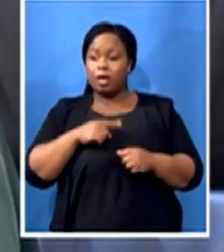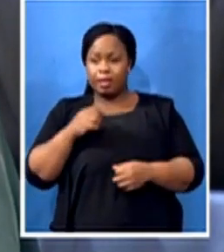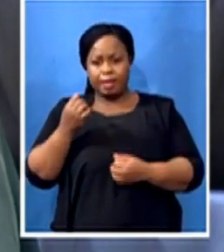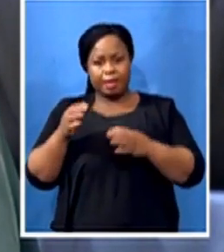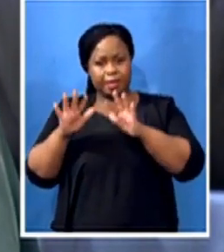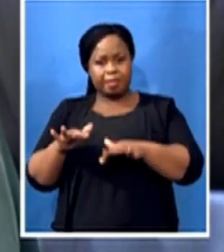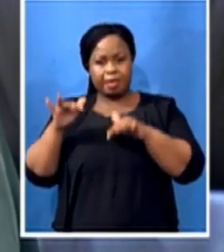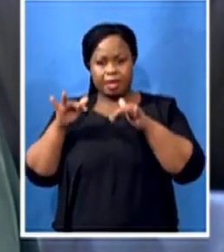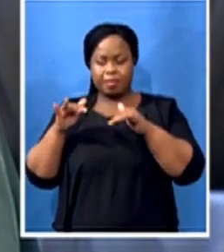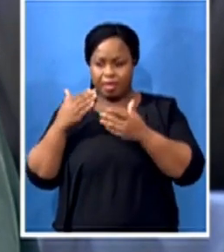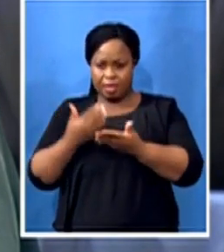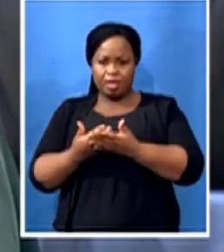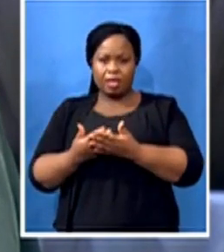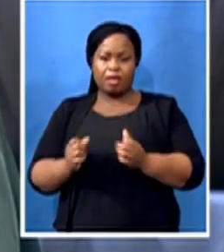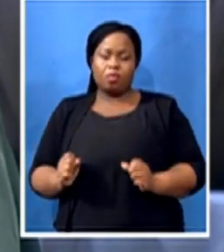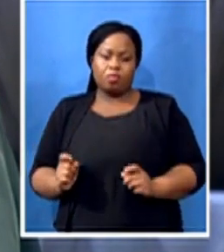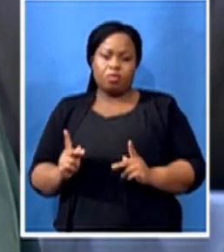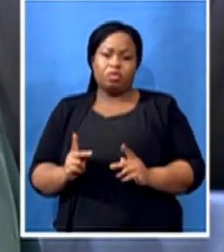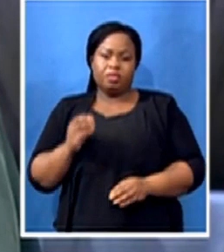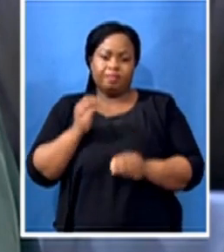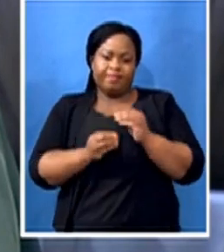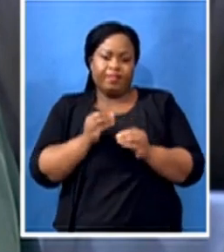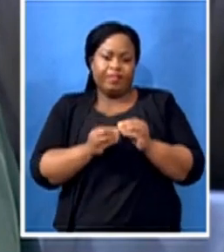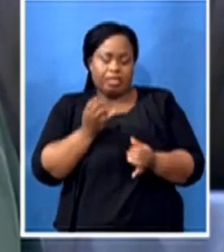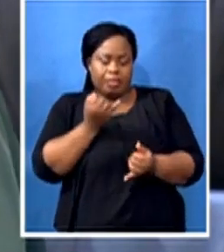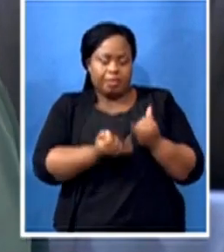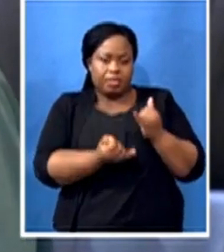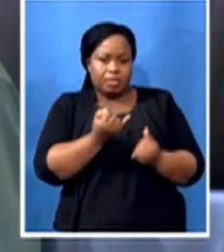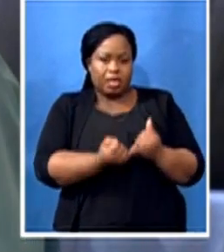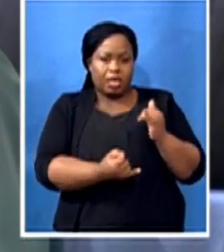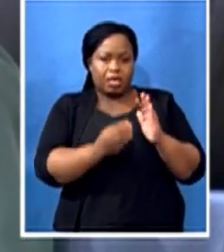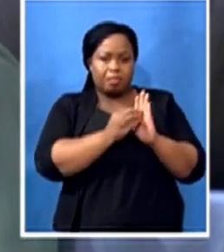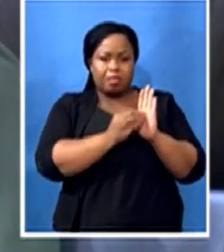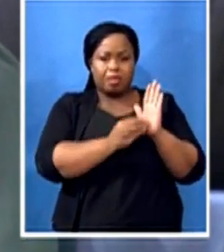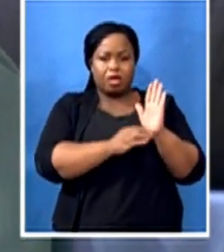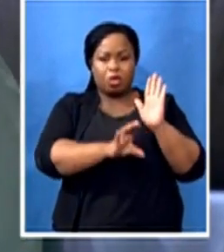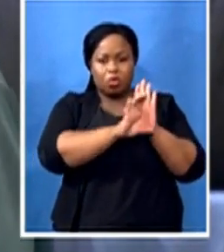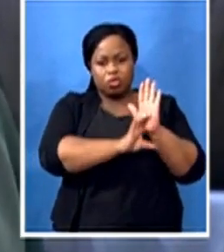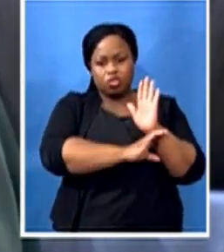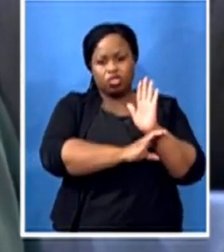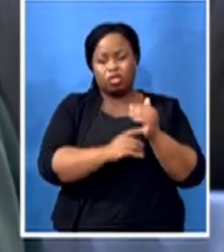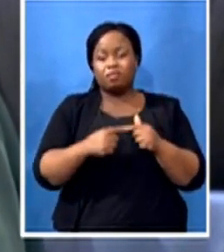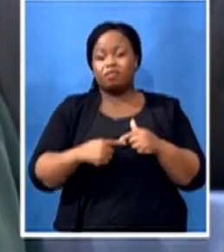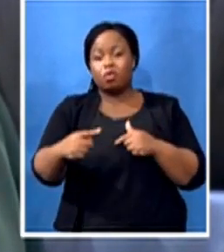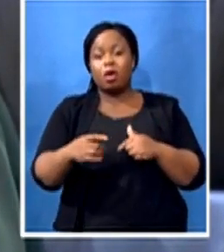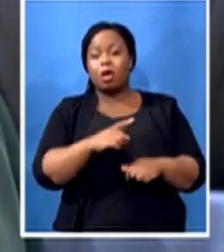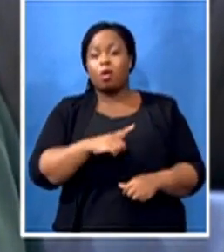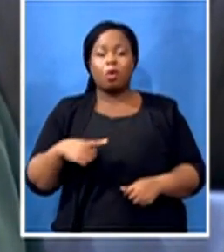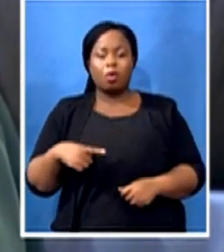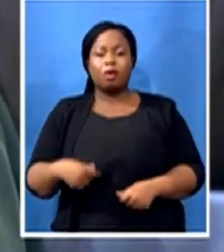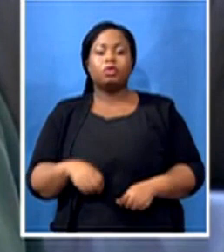correct the defect. And a reasonable period of suspension is 24 months.